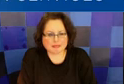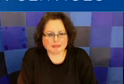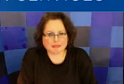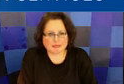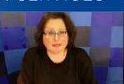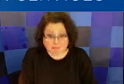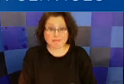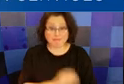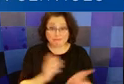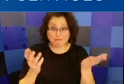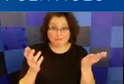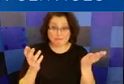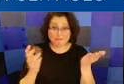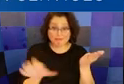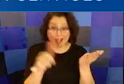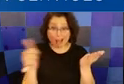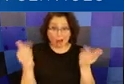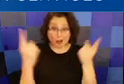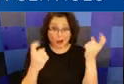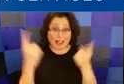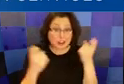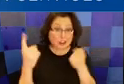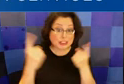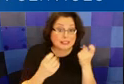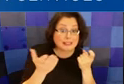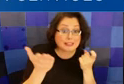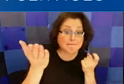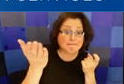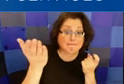Okay, does anyone else have any questions?